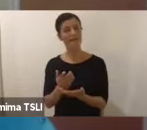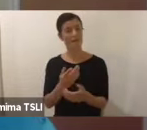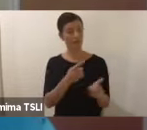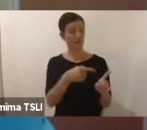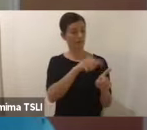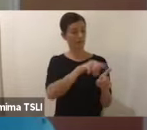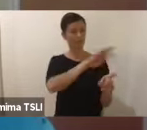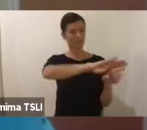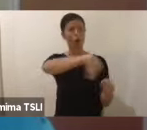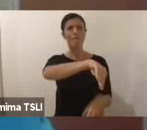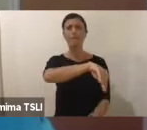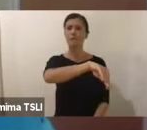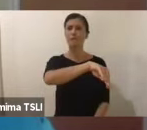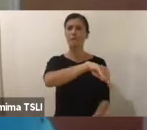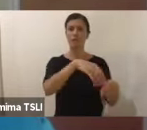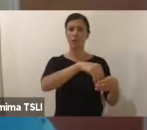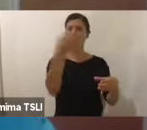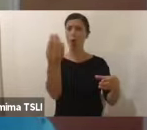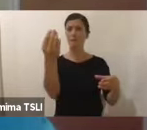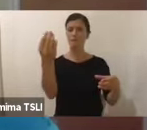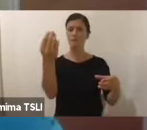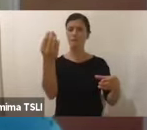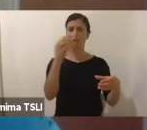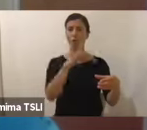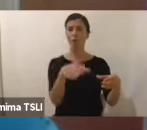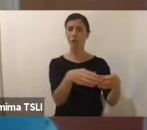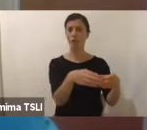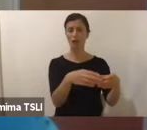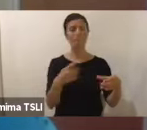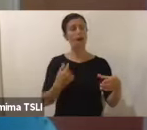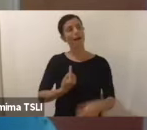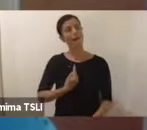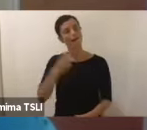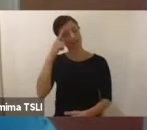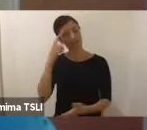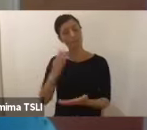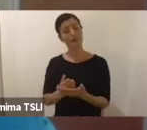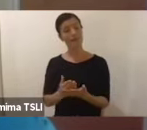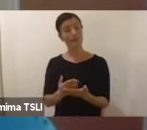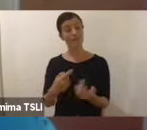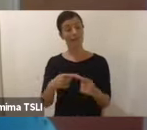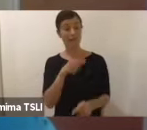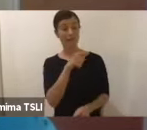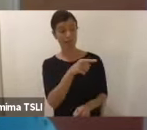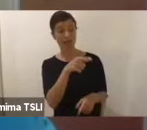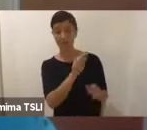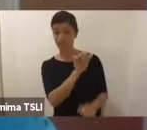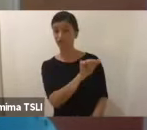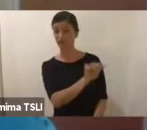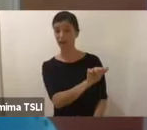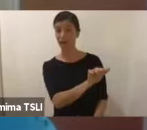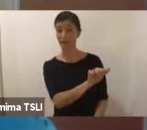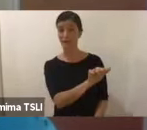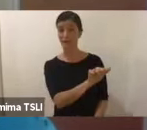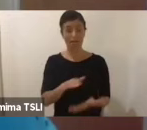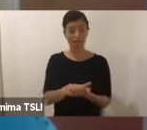and one of the reasons why i say this is is that i have to acknowledge that i'm ableist okay that actually i